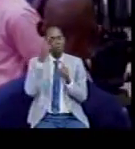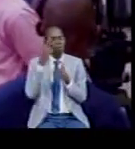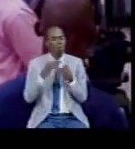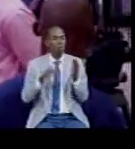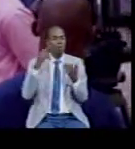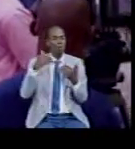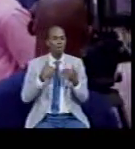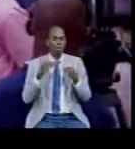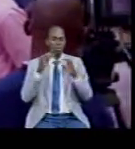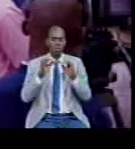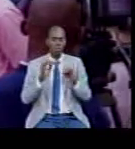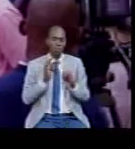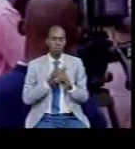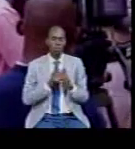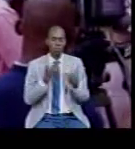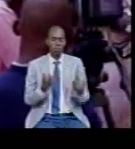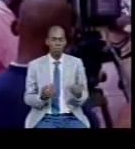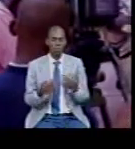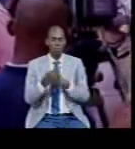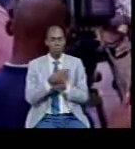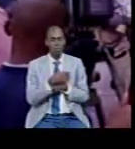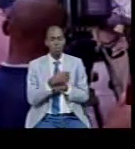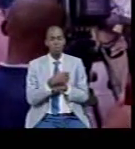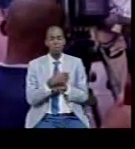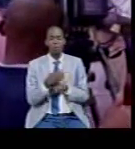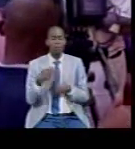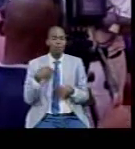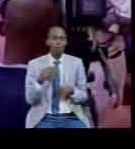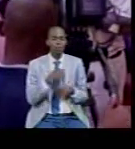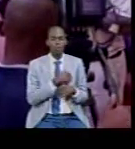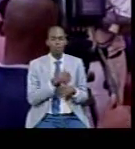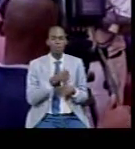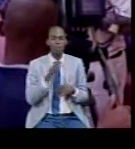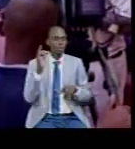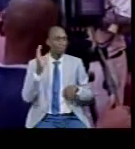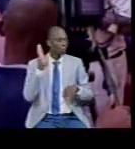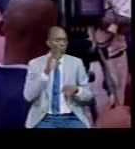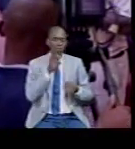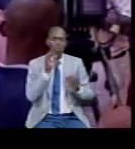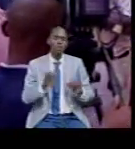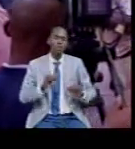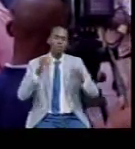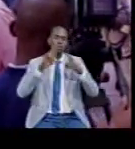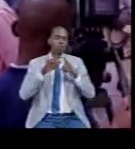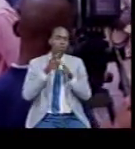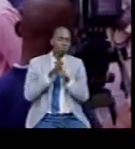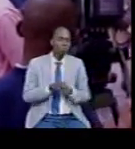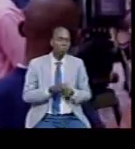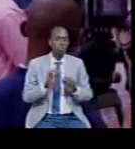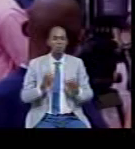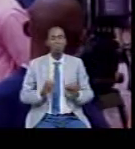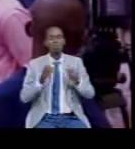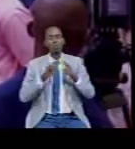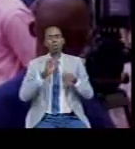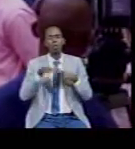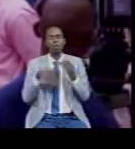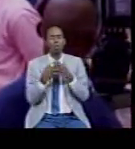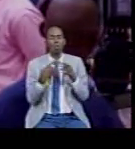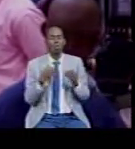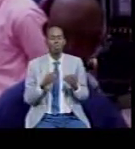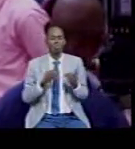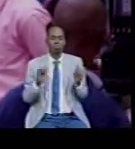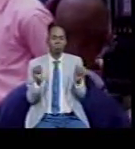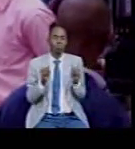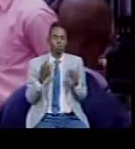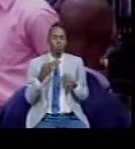us today. We are not going to yield to pressure. We are not going to yield to all the intimidation of the devil, but